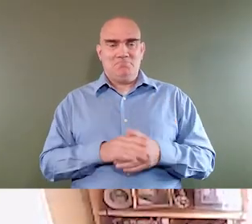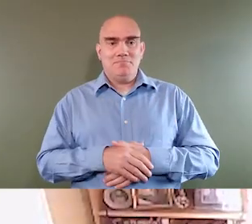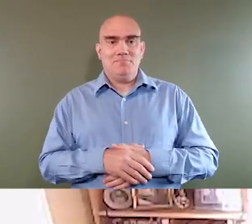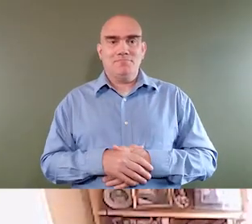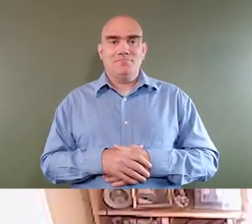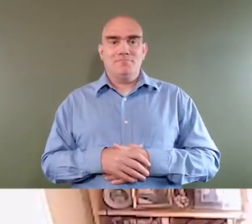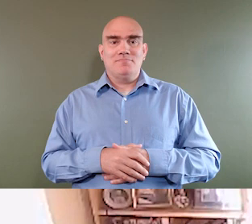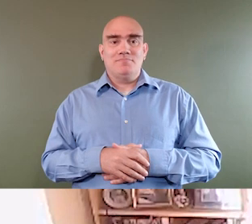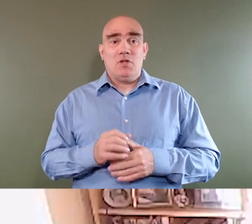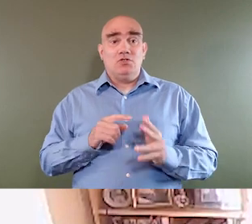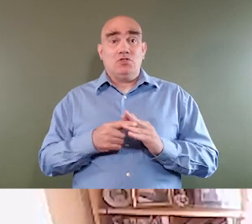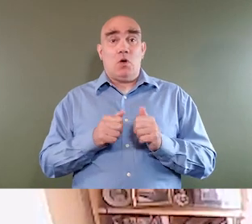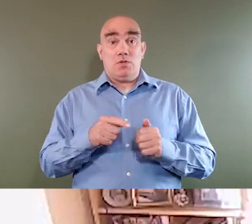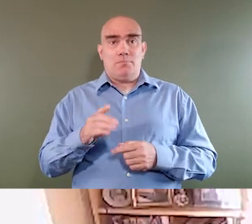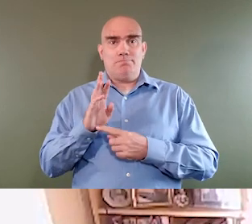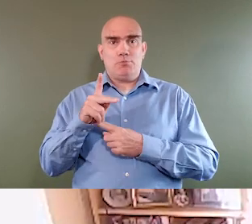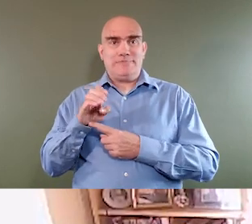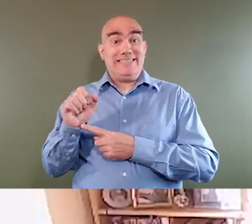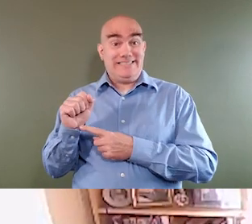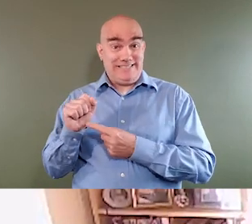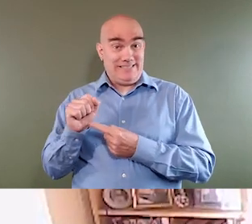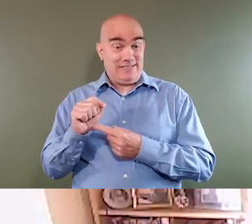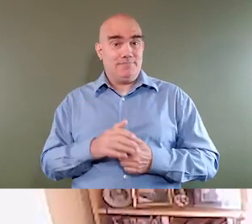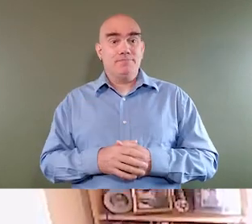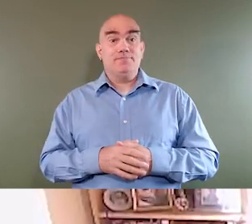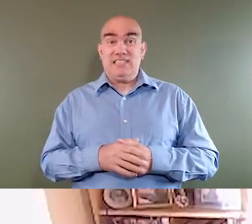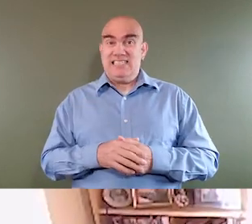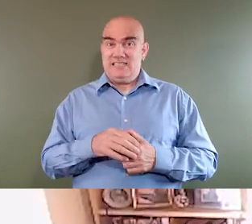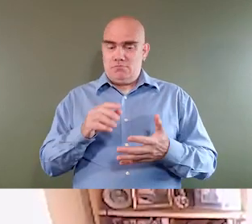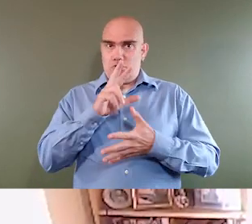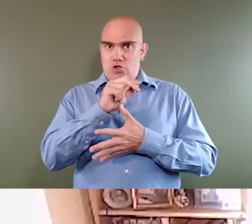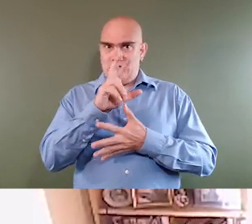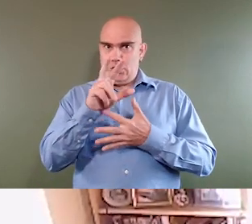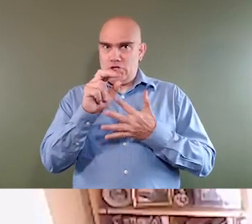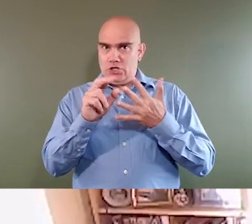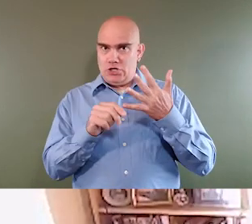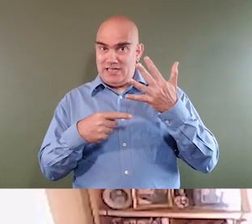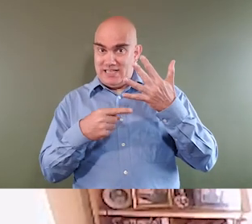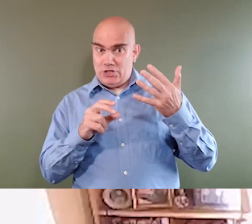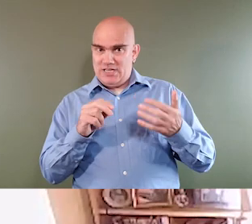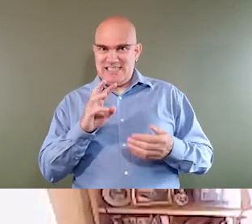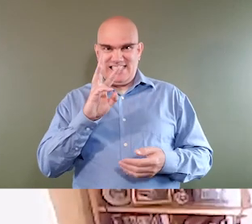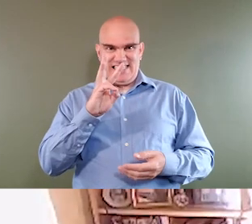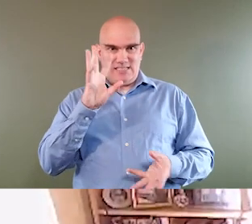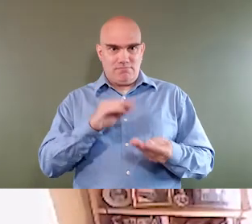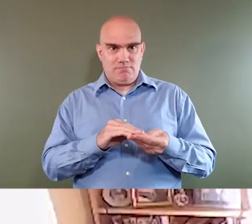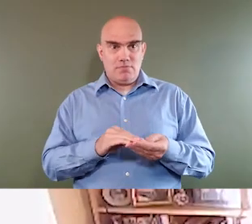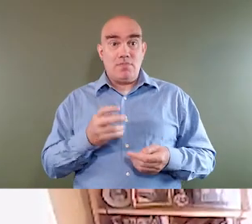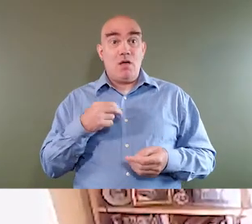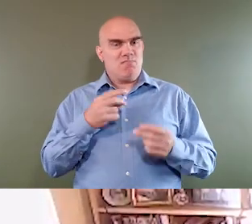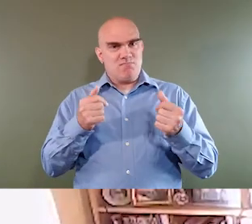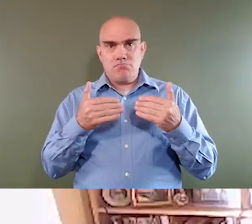We're going to start with those burpees, 6 sets of 30 seconds, and then we're going to move basically right into that 12-minute